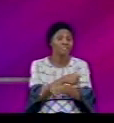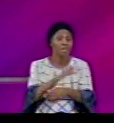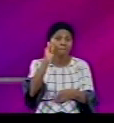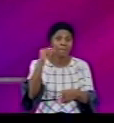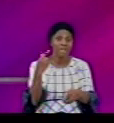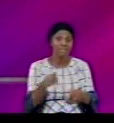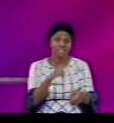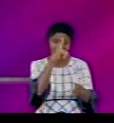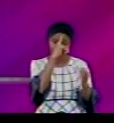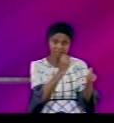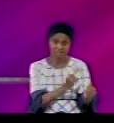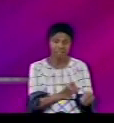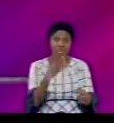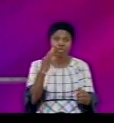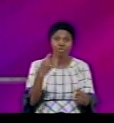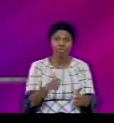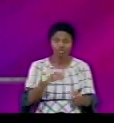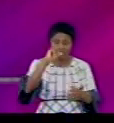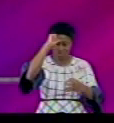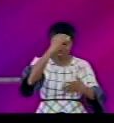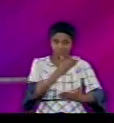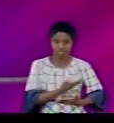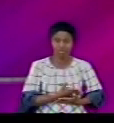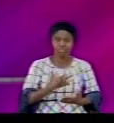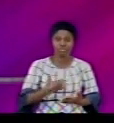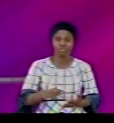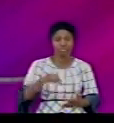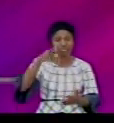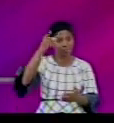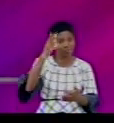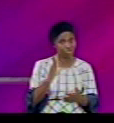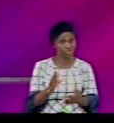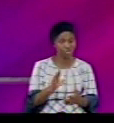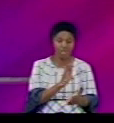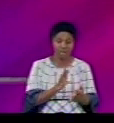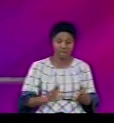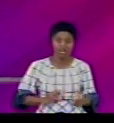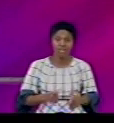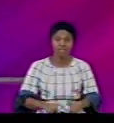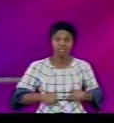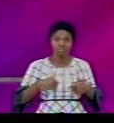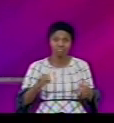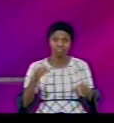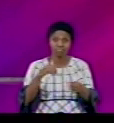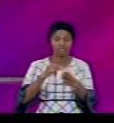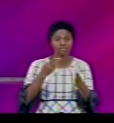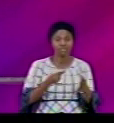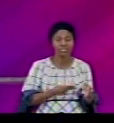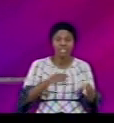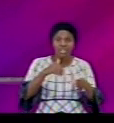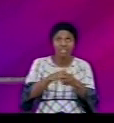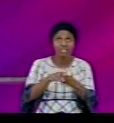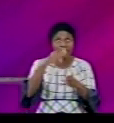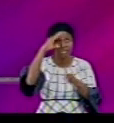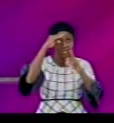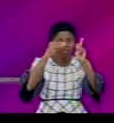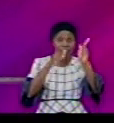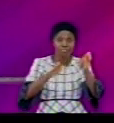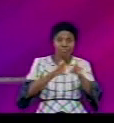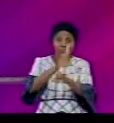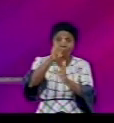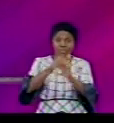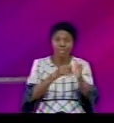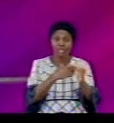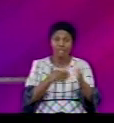living day by day by the indwelling Christ. Christ living in us, in his fullness, in his power, in